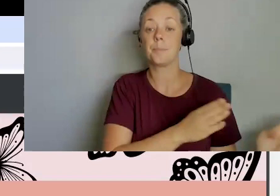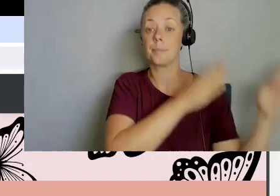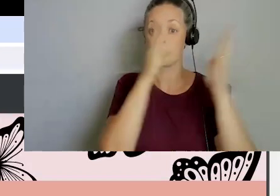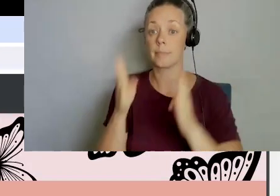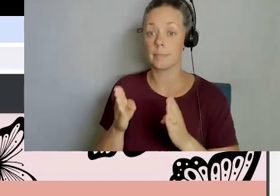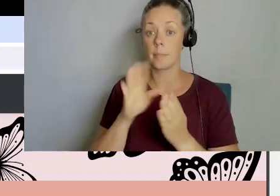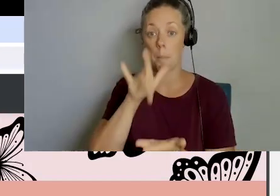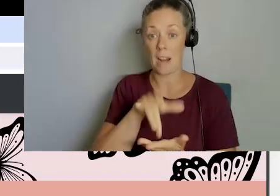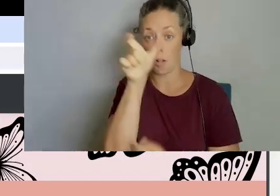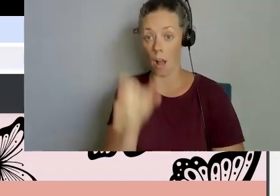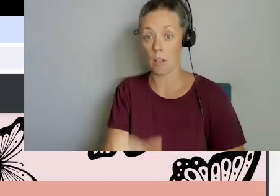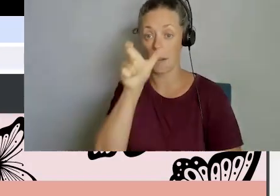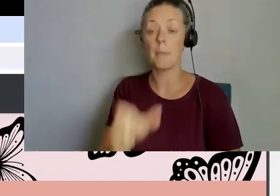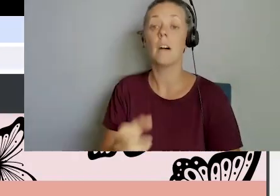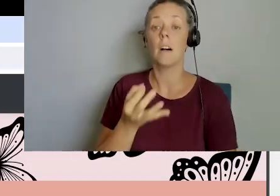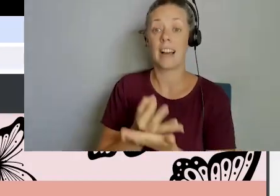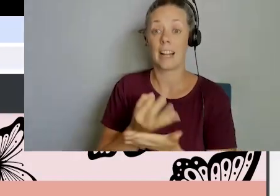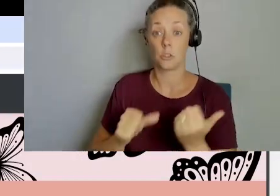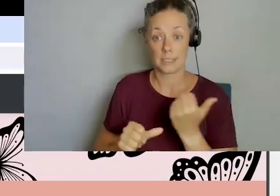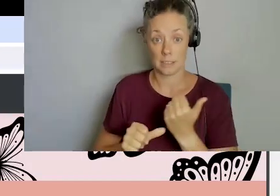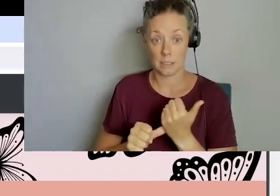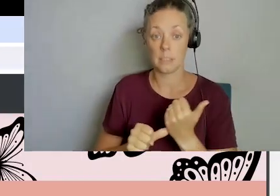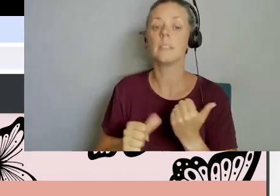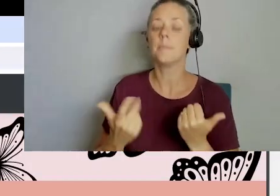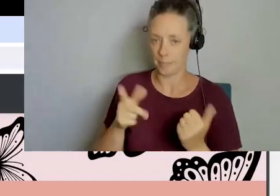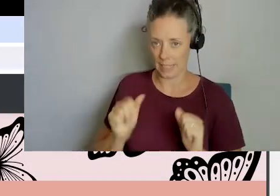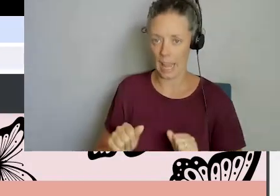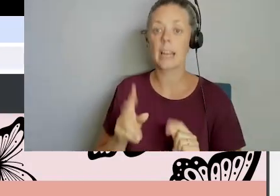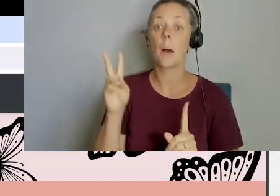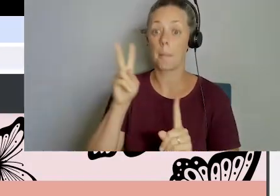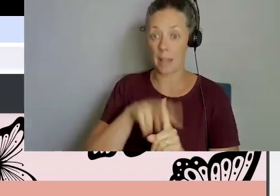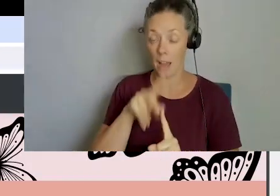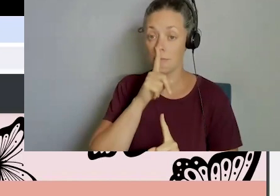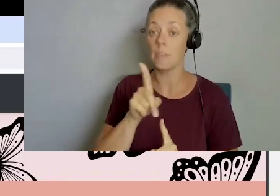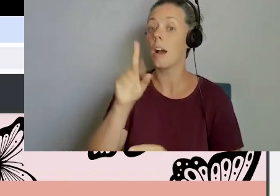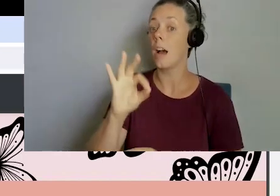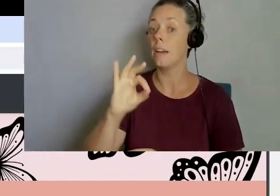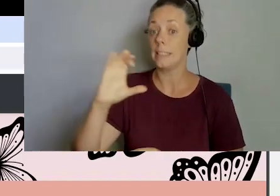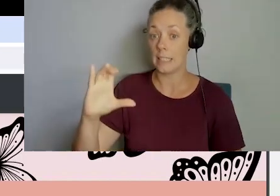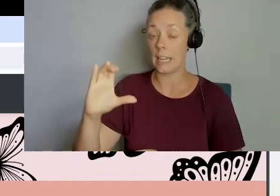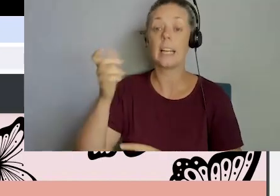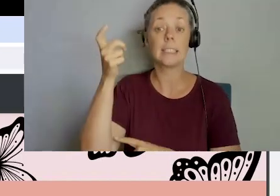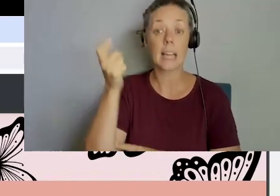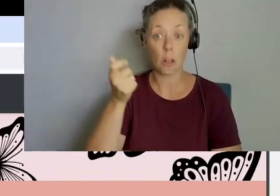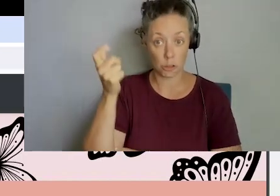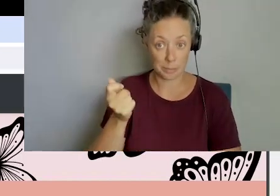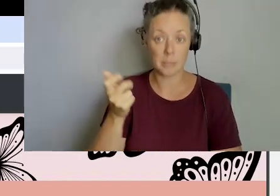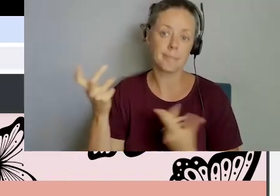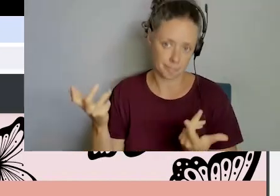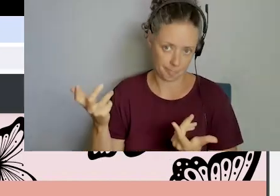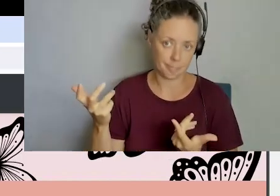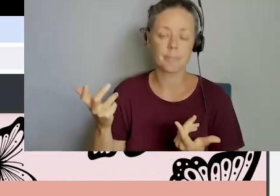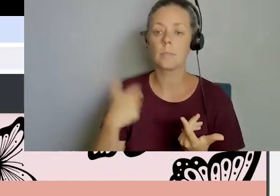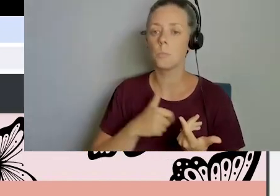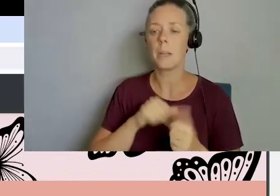encourage the students all the time that they can apply to the Fresno City College scholarships, right? We work